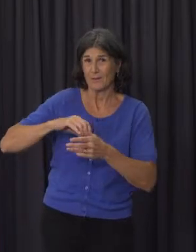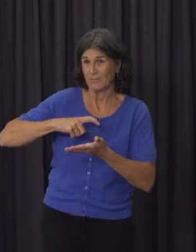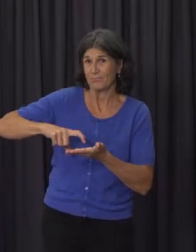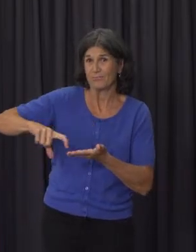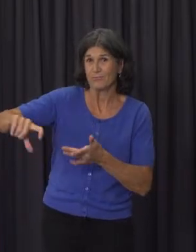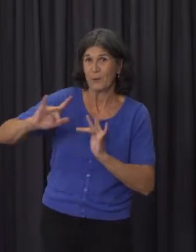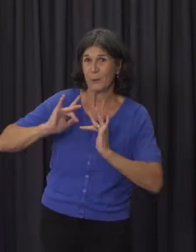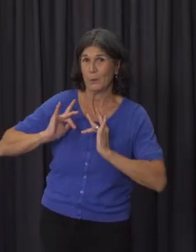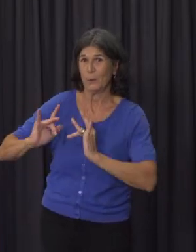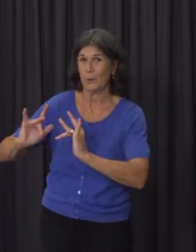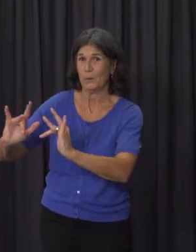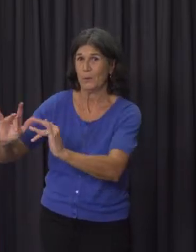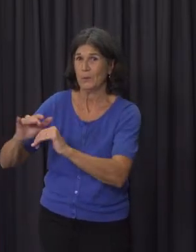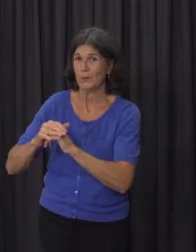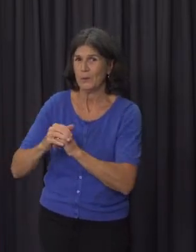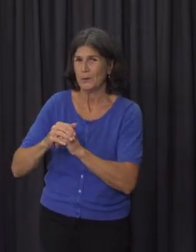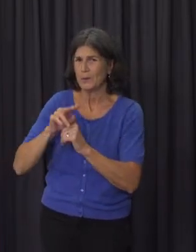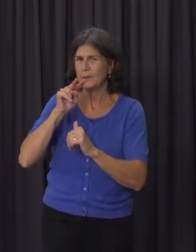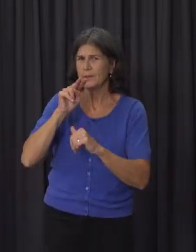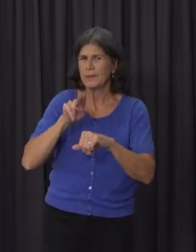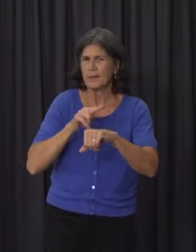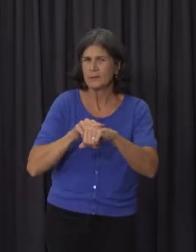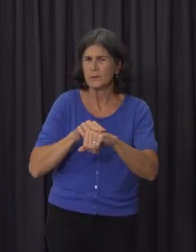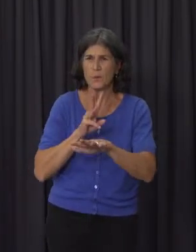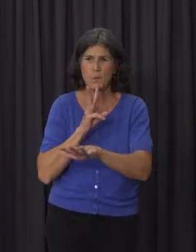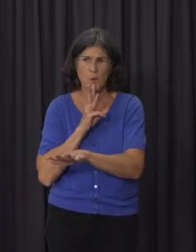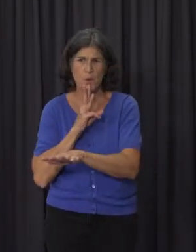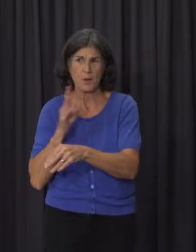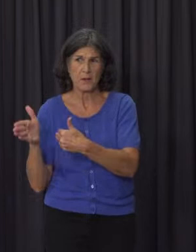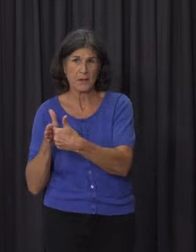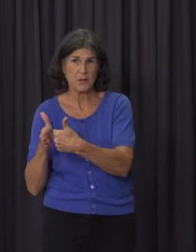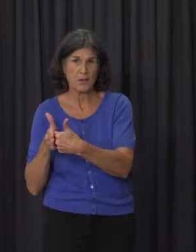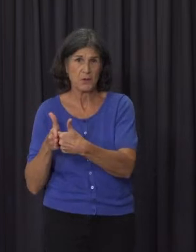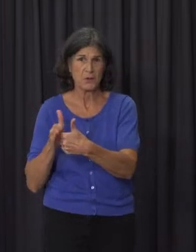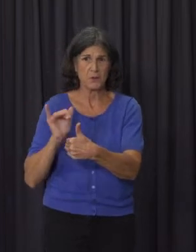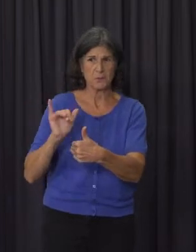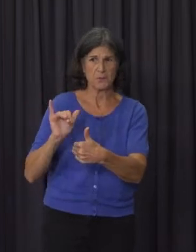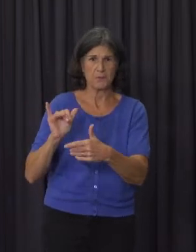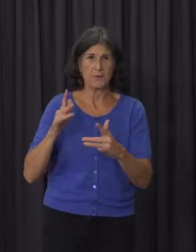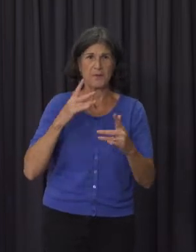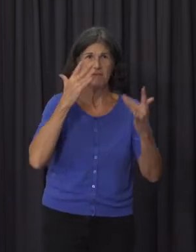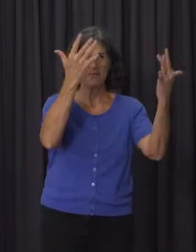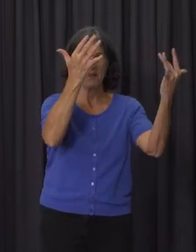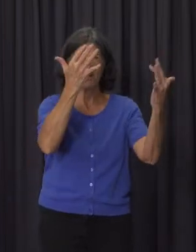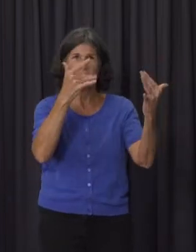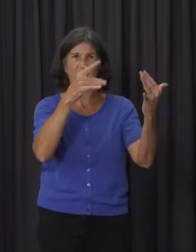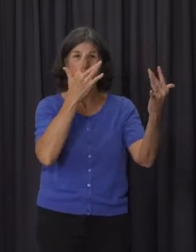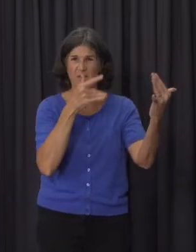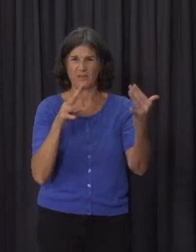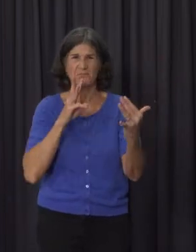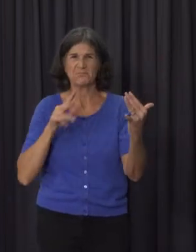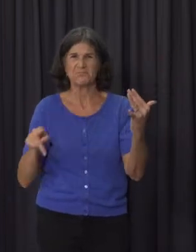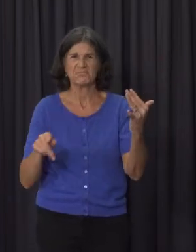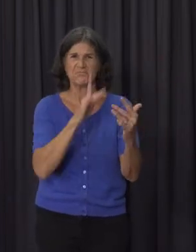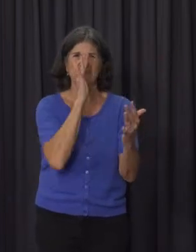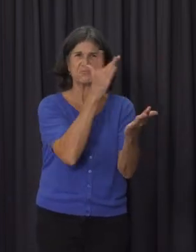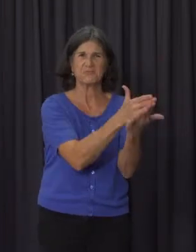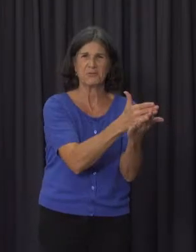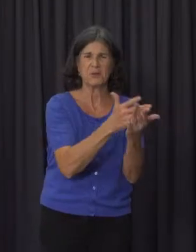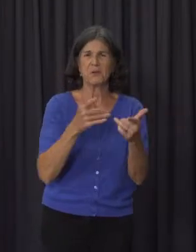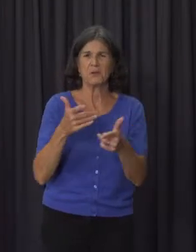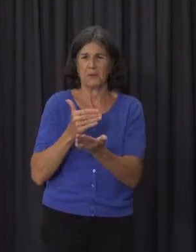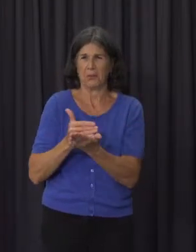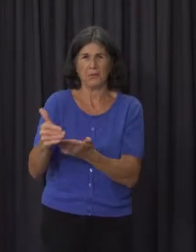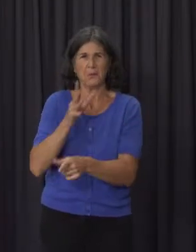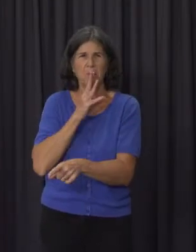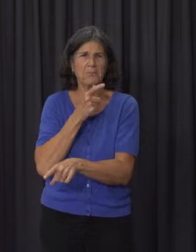and rivers. So they are a very important tool, but they're not foolproof, and a large, fast-moving wildfire can still cross a